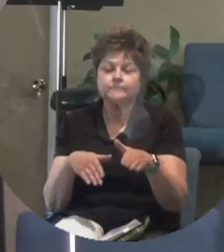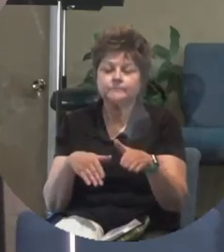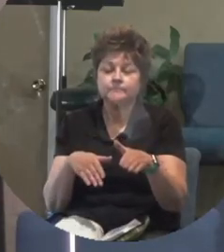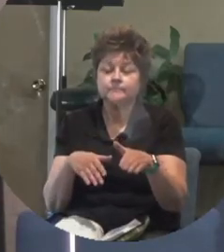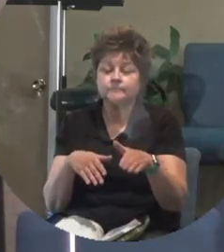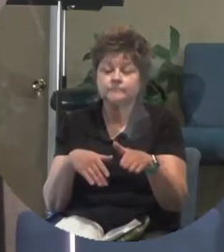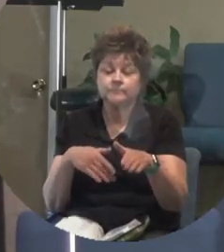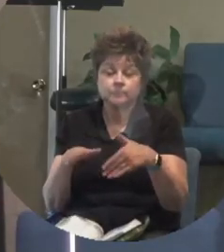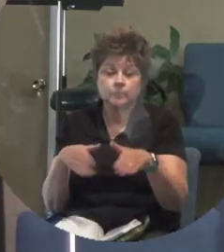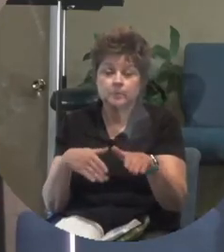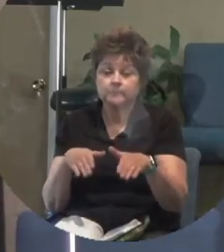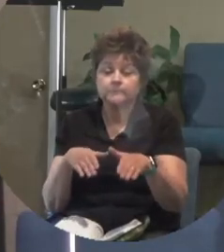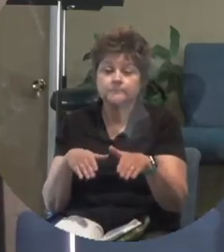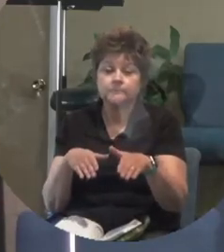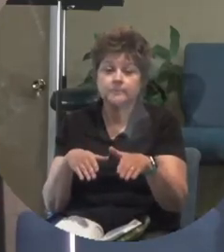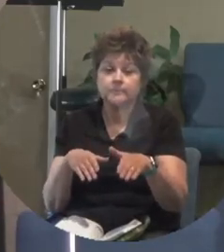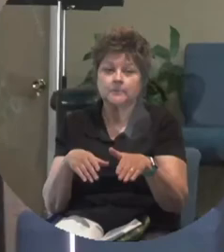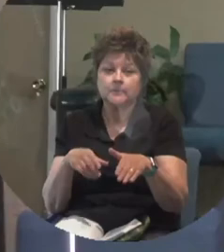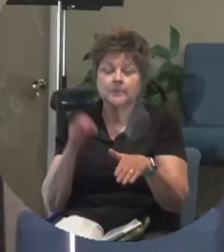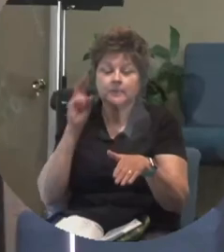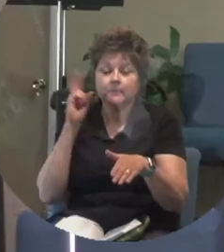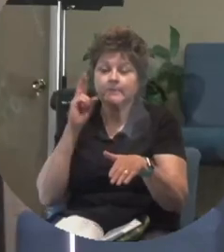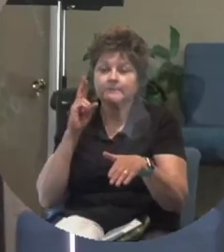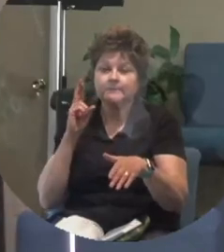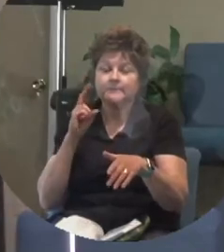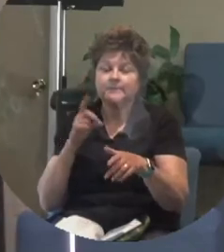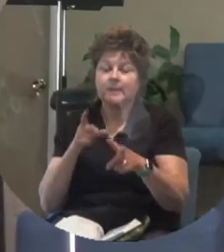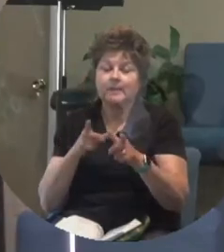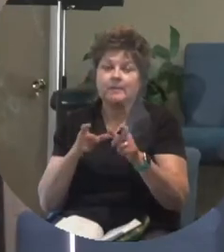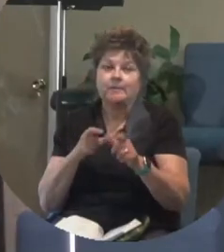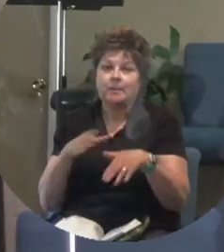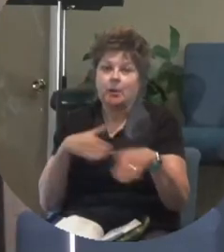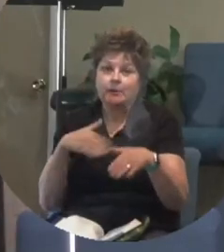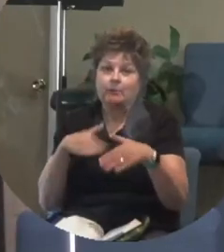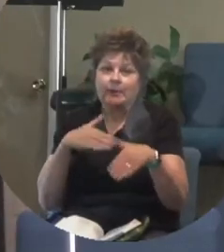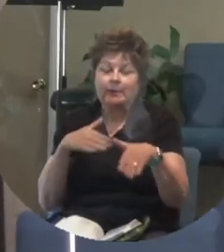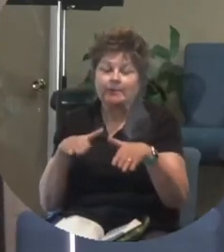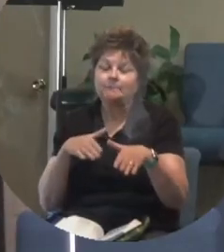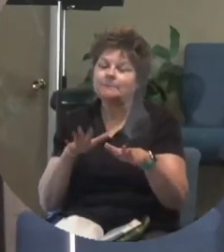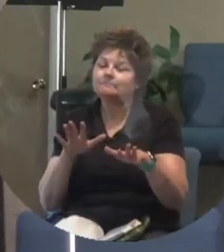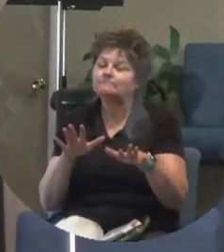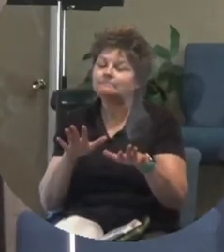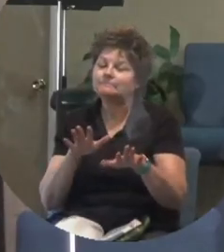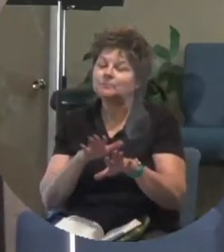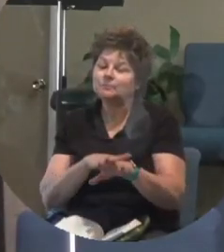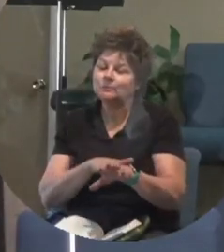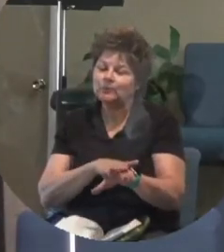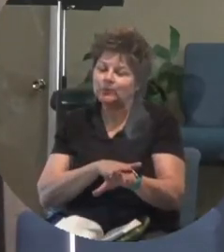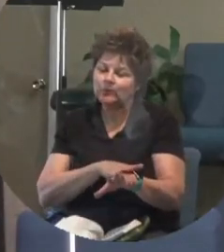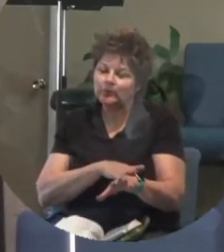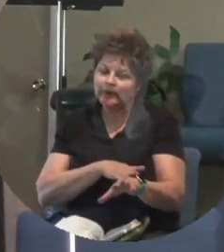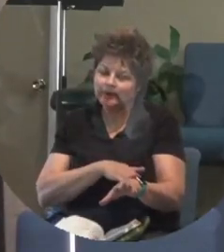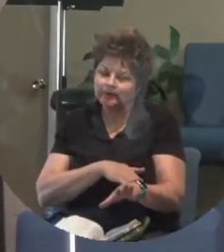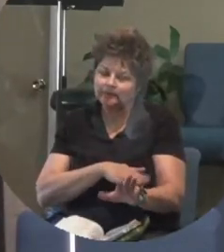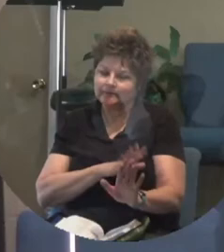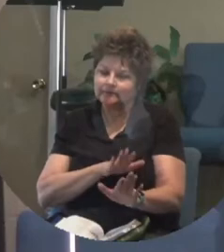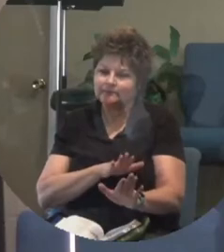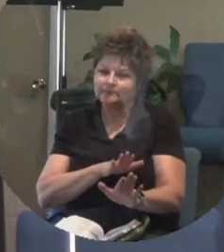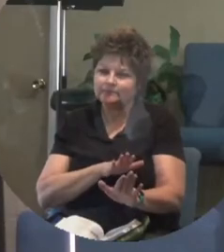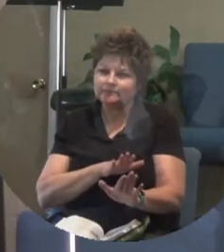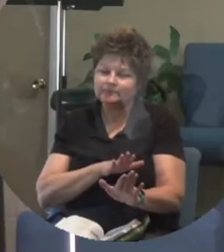Now walk. And raise your hand, God, I'm walking. And he said, slow down.